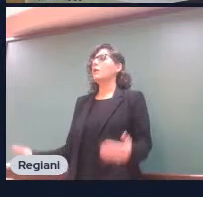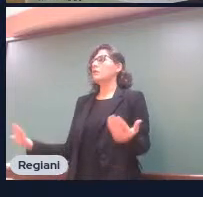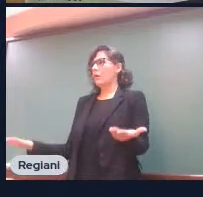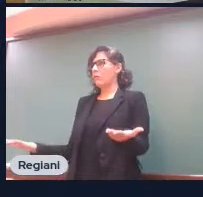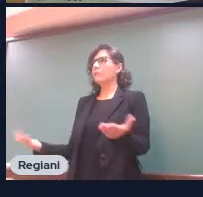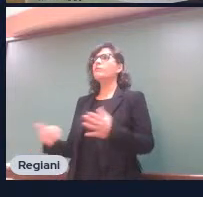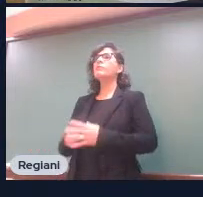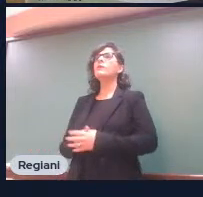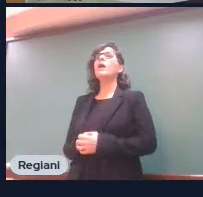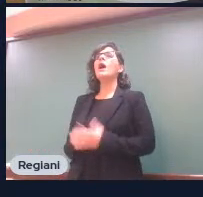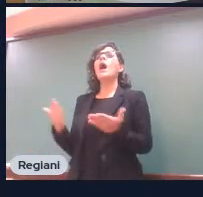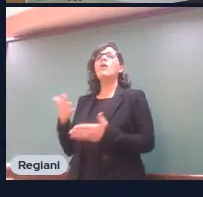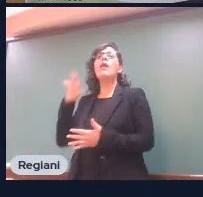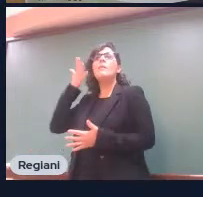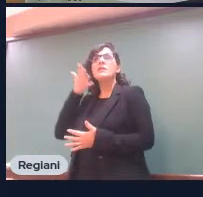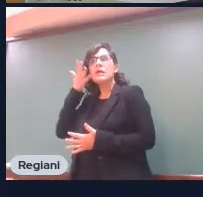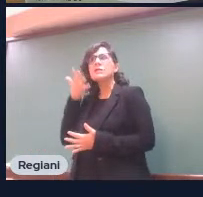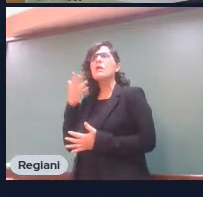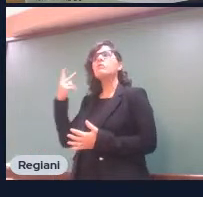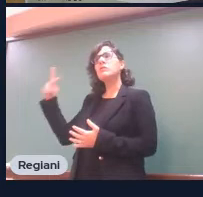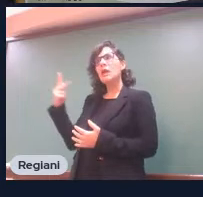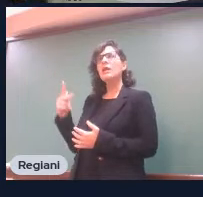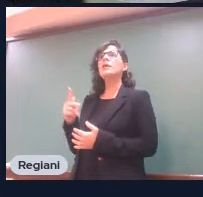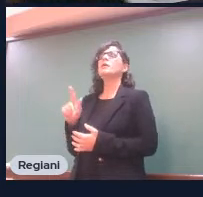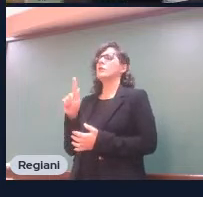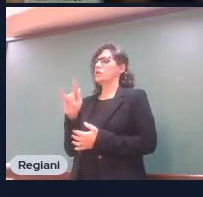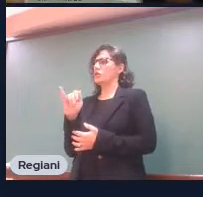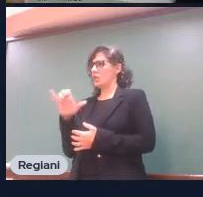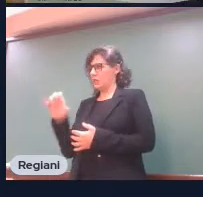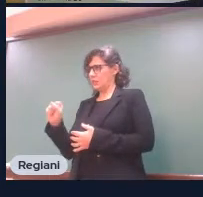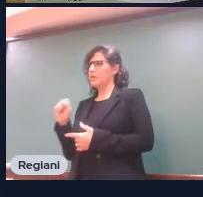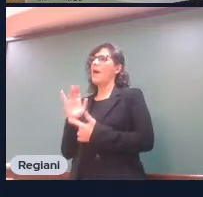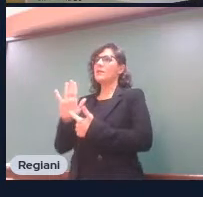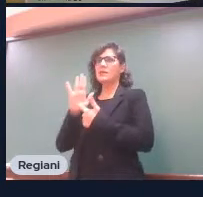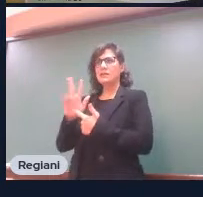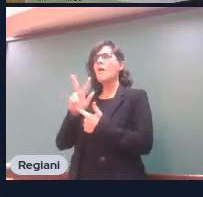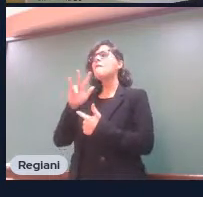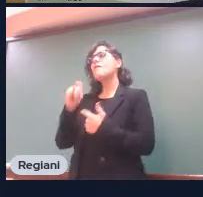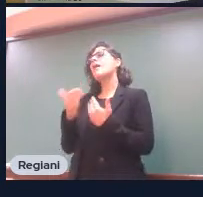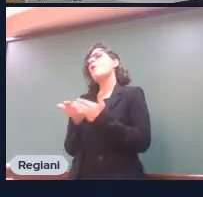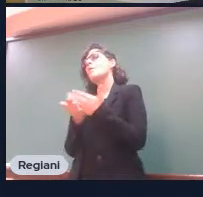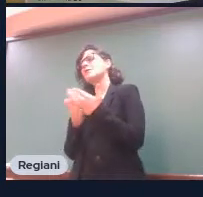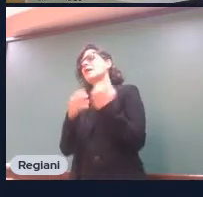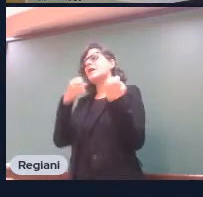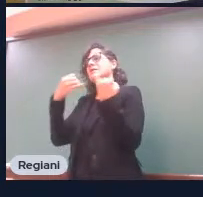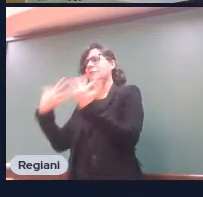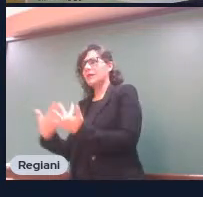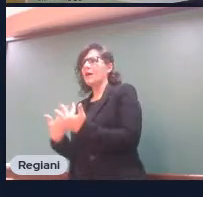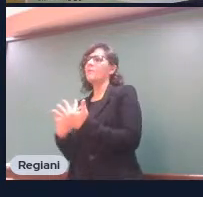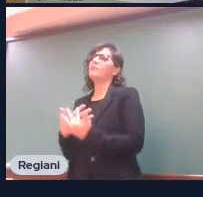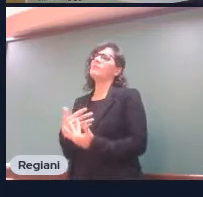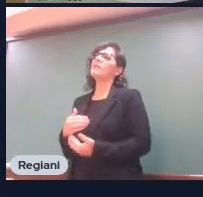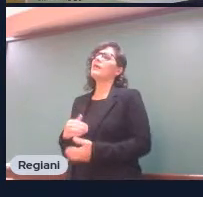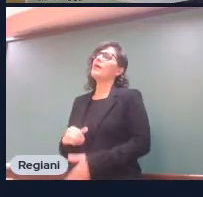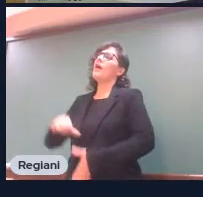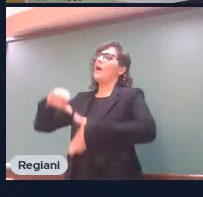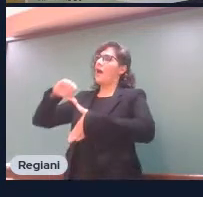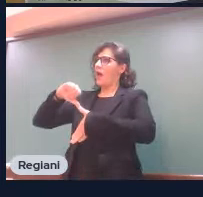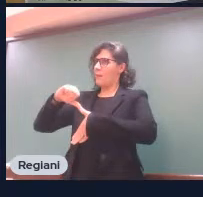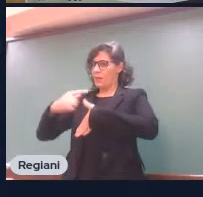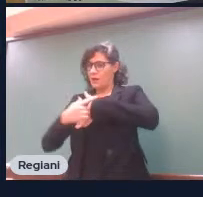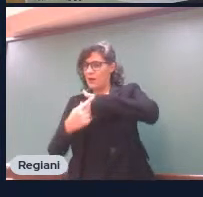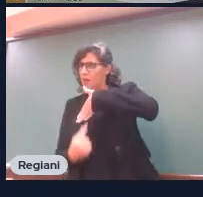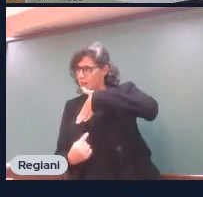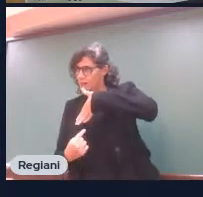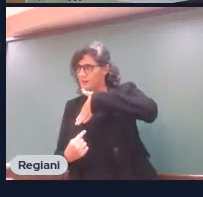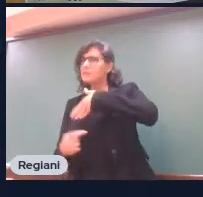Então, a apresentação do professor Gilles-Maurice vai começar falando da AmericaLex-S, vai seguir